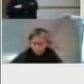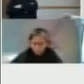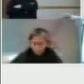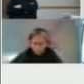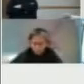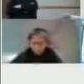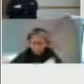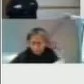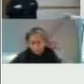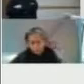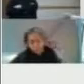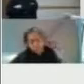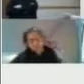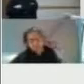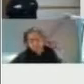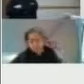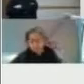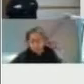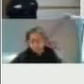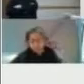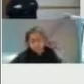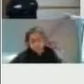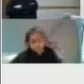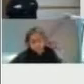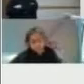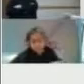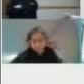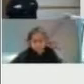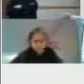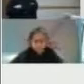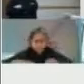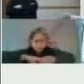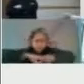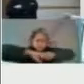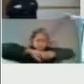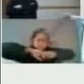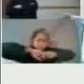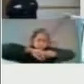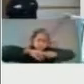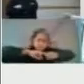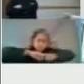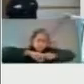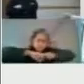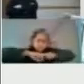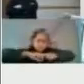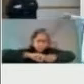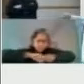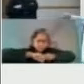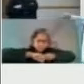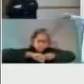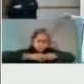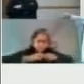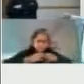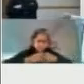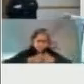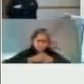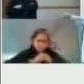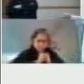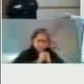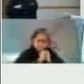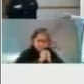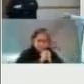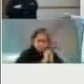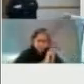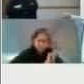So just give us a count of how many ones and the range of